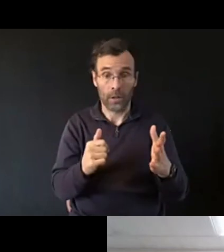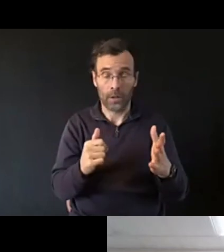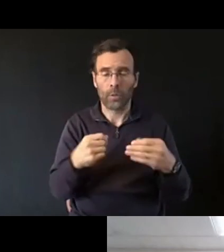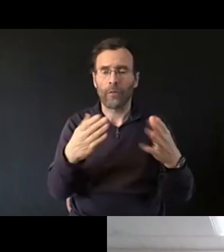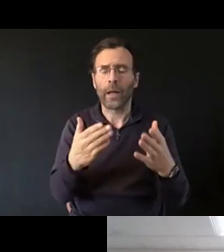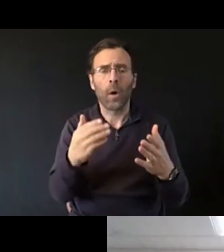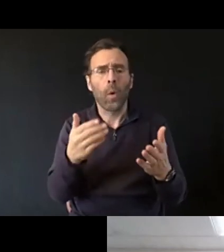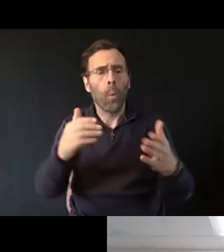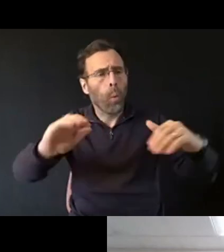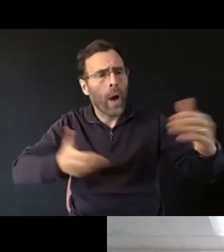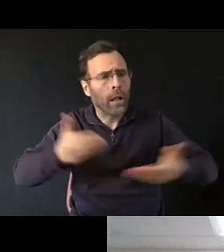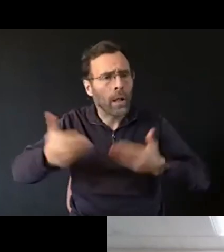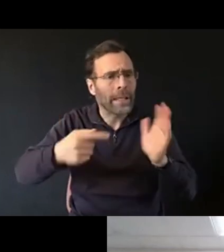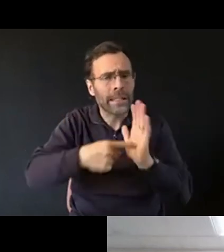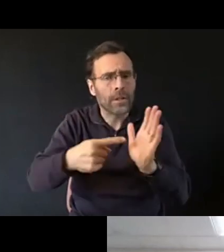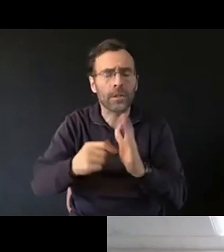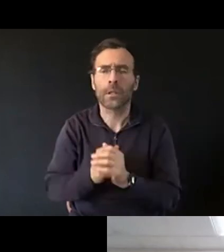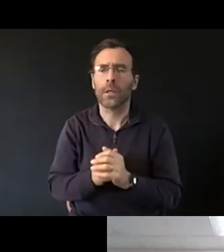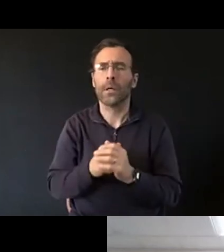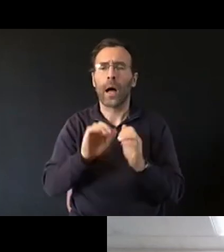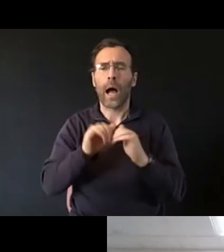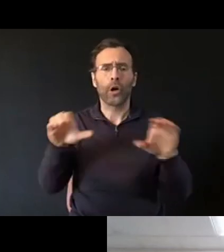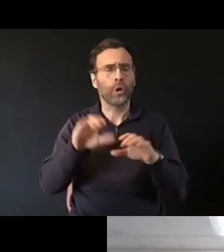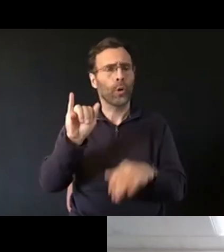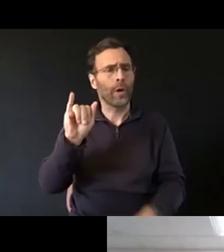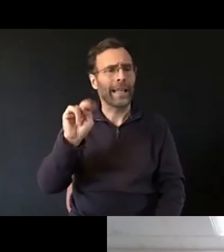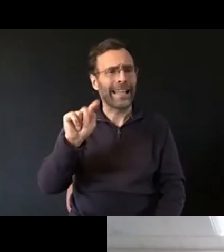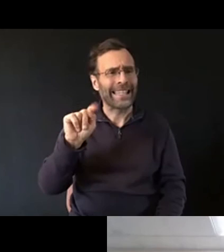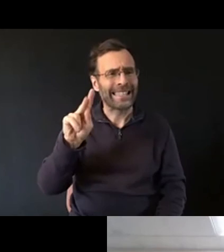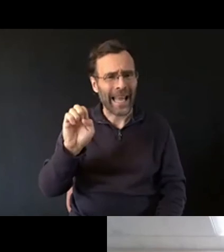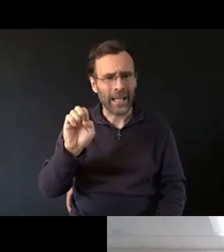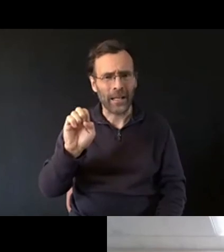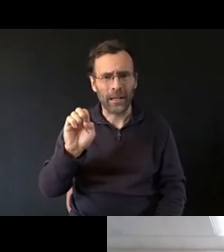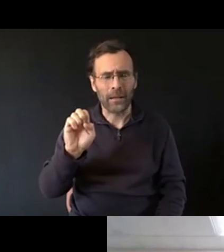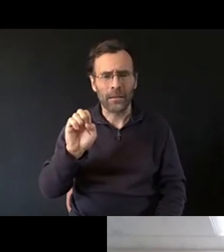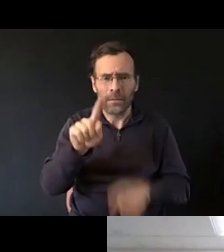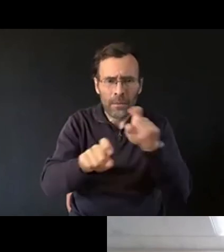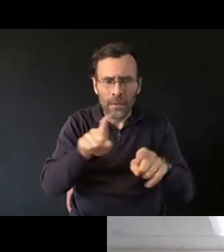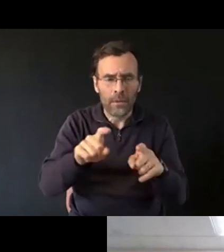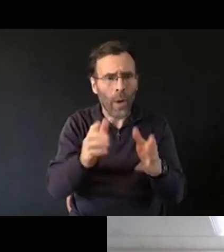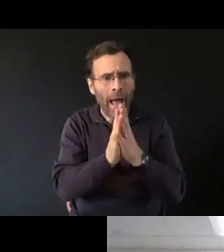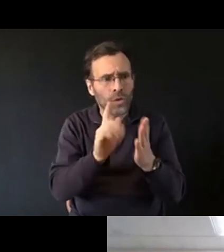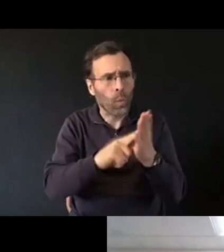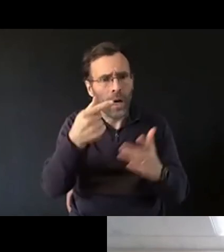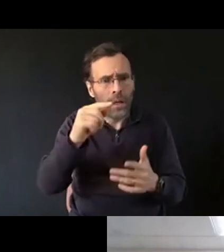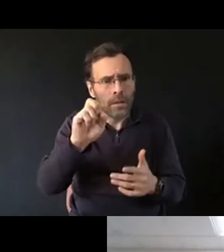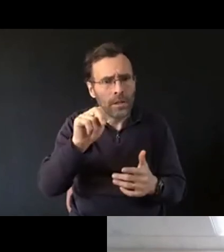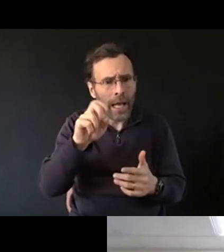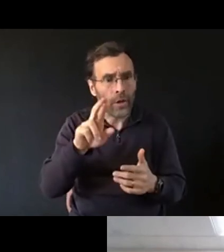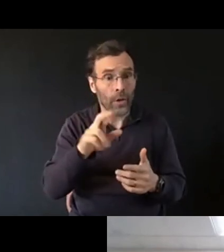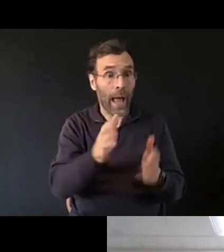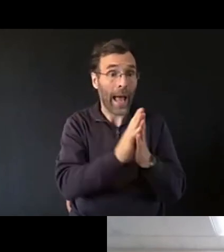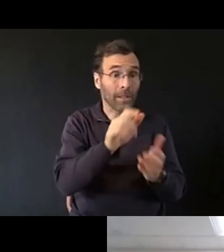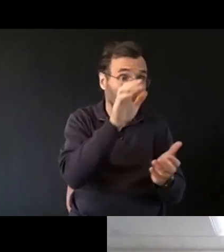signals. And it's things like, how do you do an intake? Are you asking people what their gender is? Are you asking people if they're married? Are